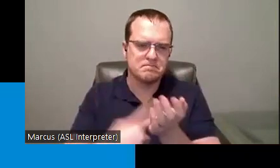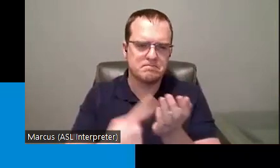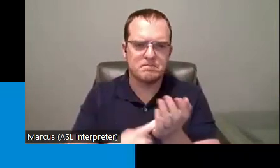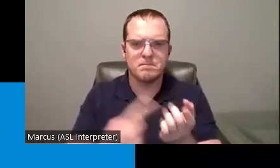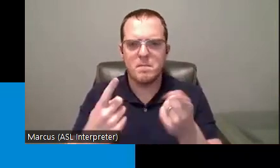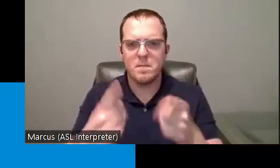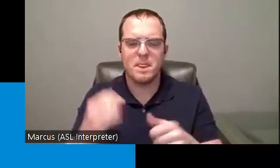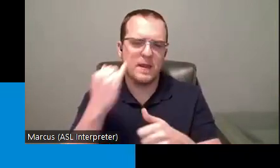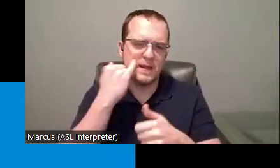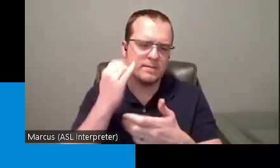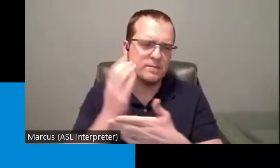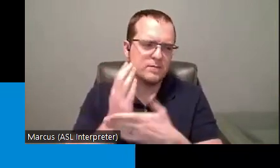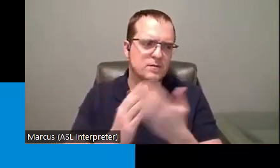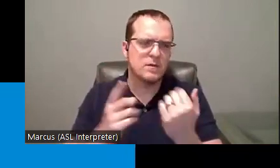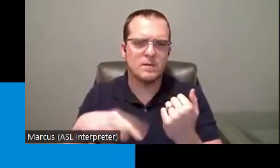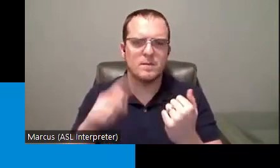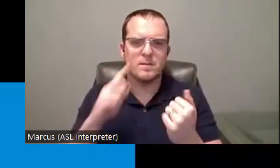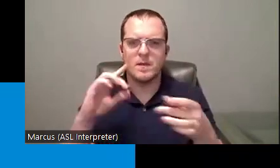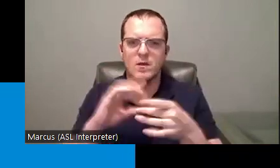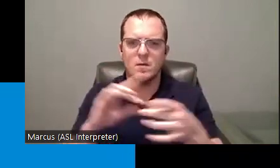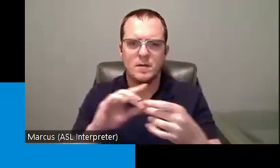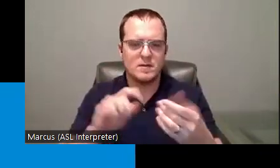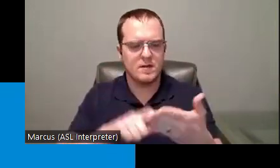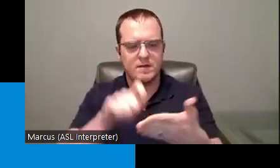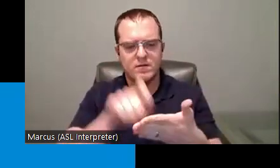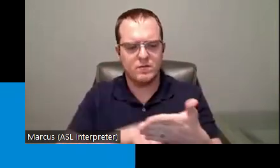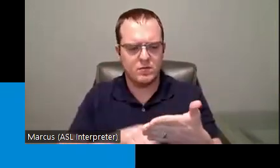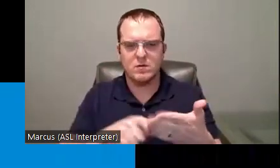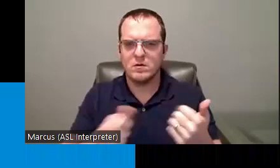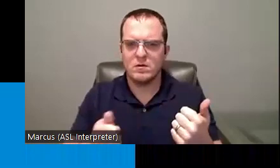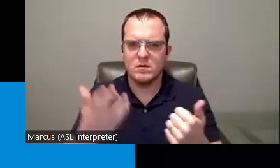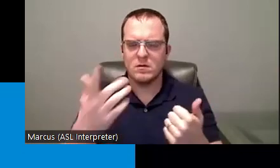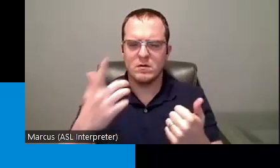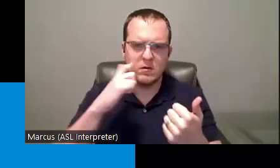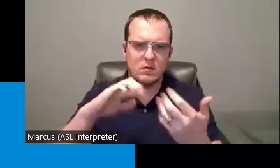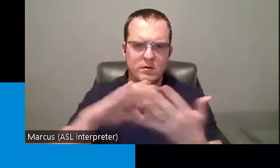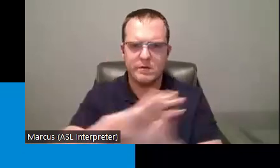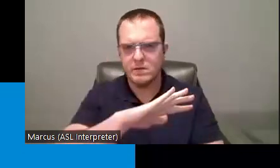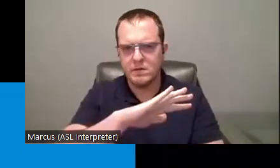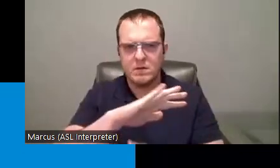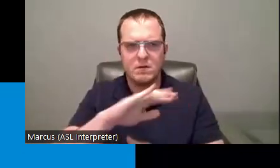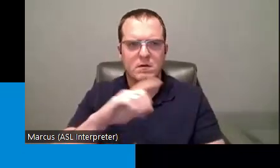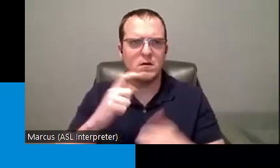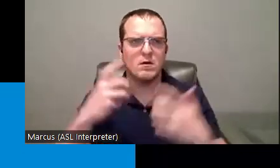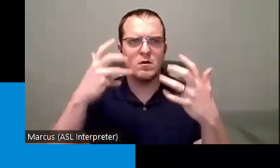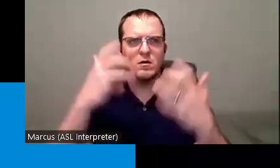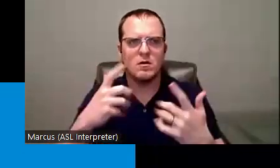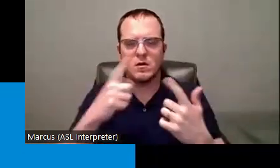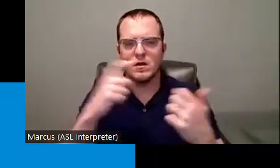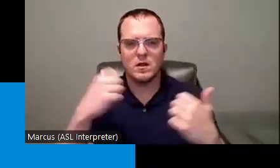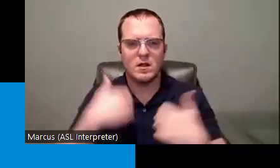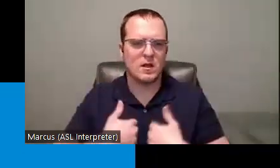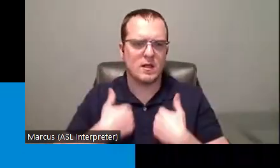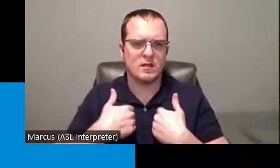some of the comments I've written is a little muddled, unfortunately, I had a major asthma attack at